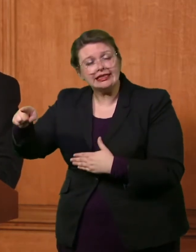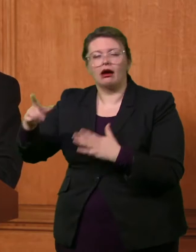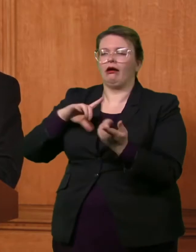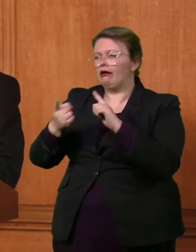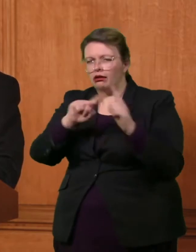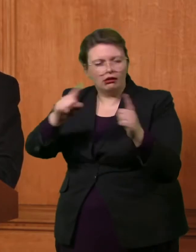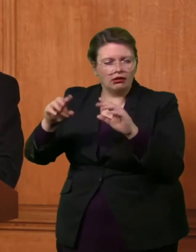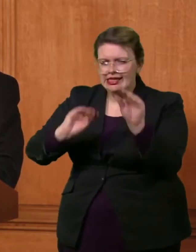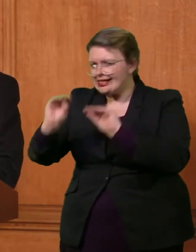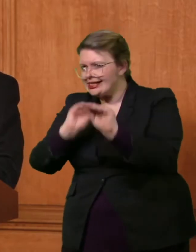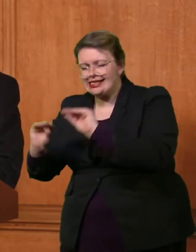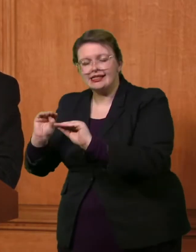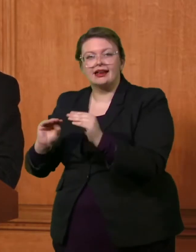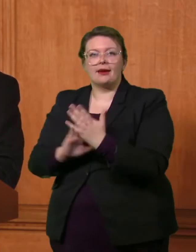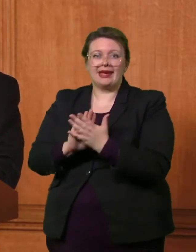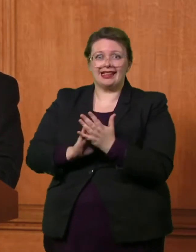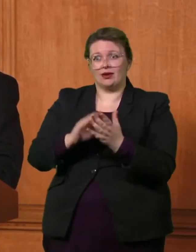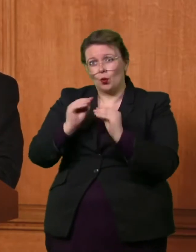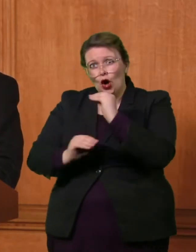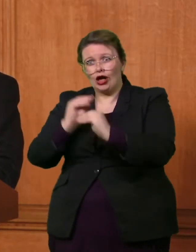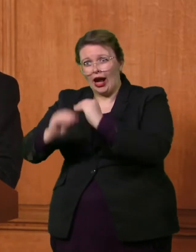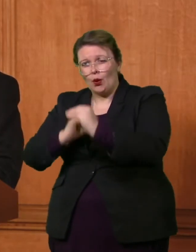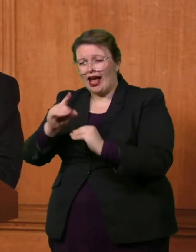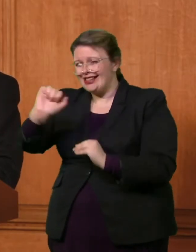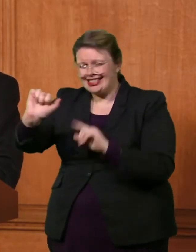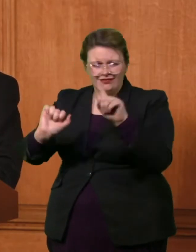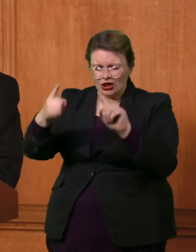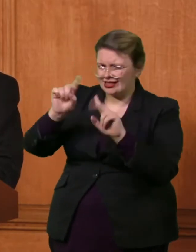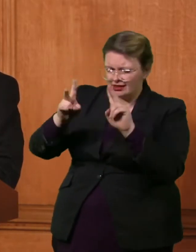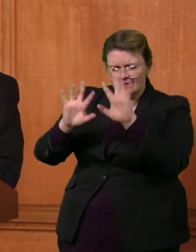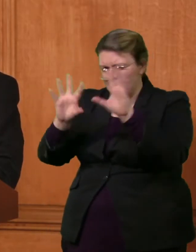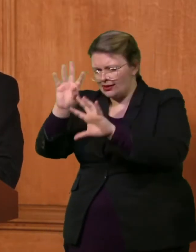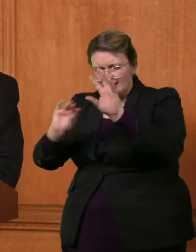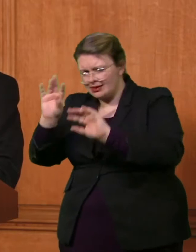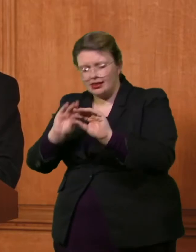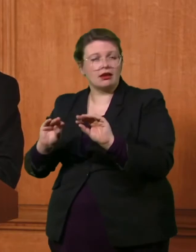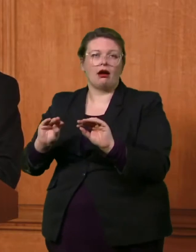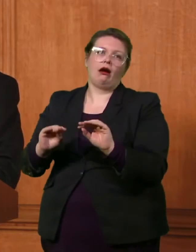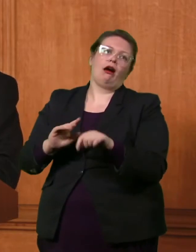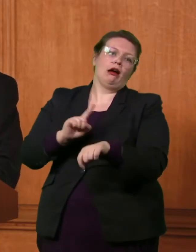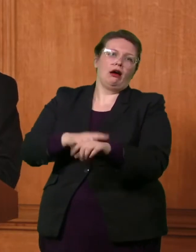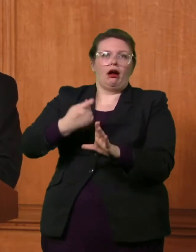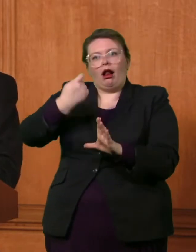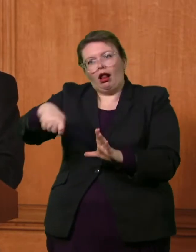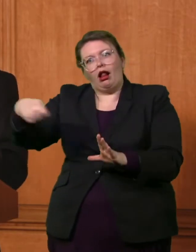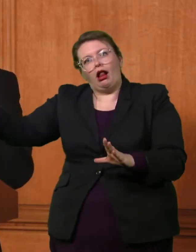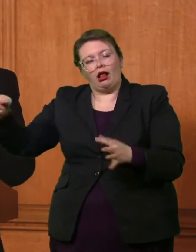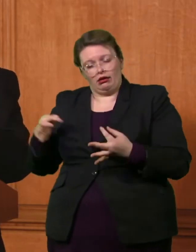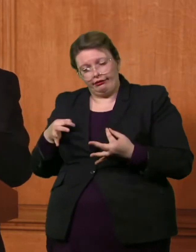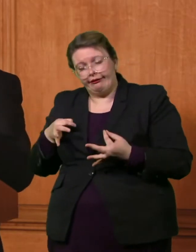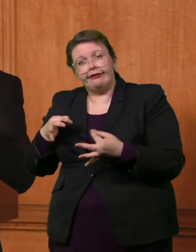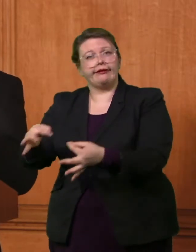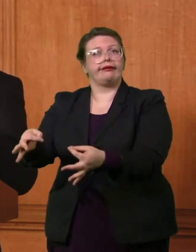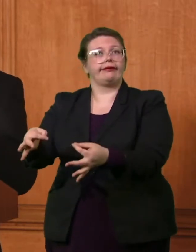pace of the vaccine rollout so much. And the big win actually is in speed. So the kind